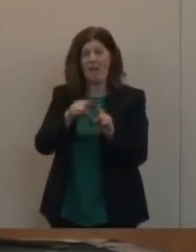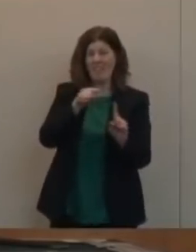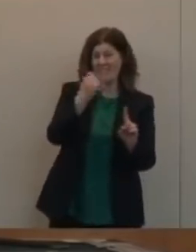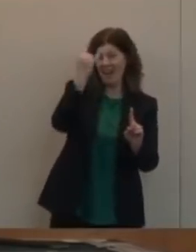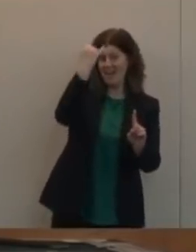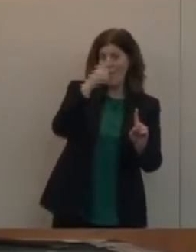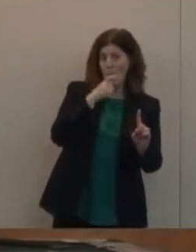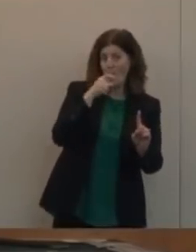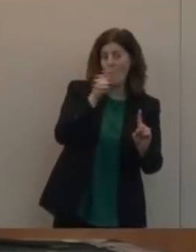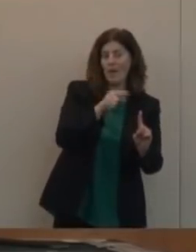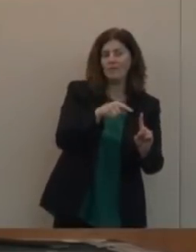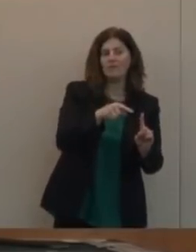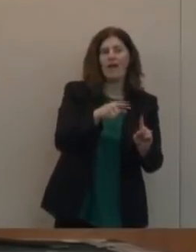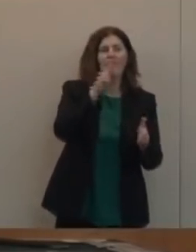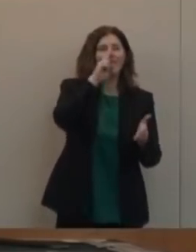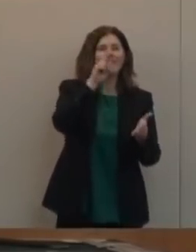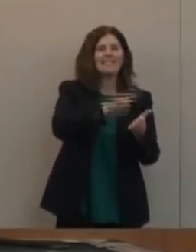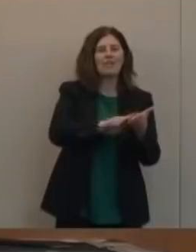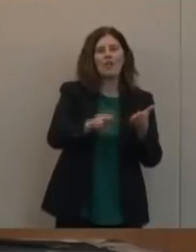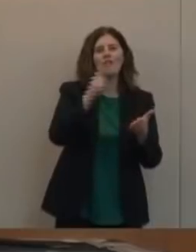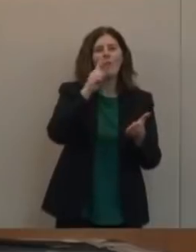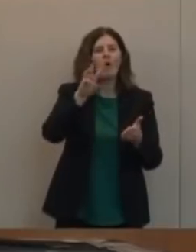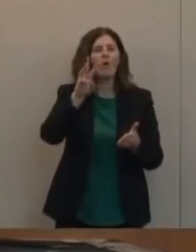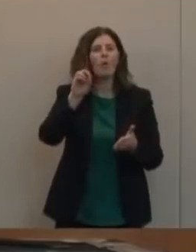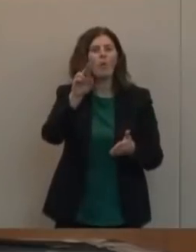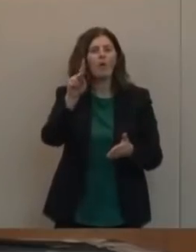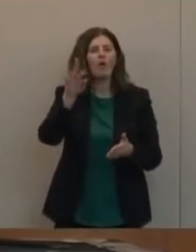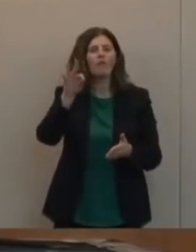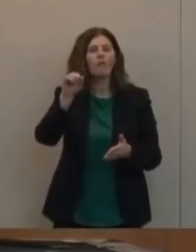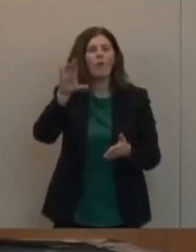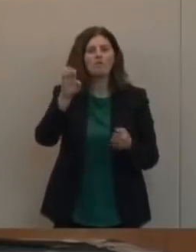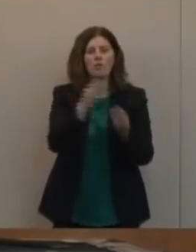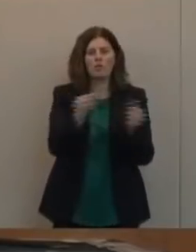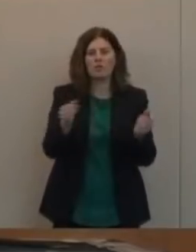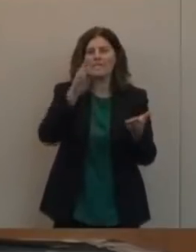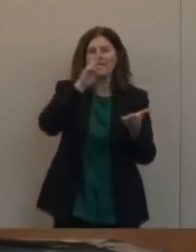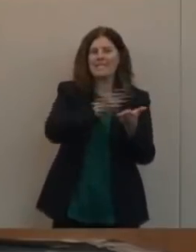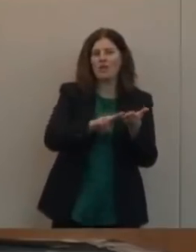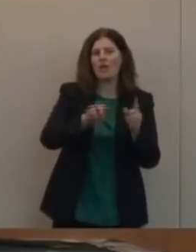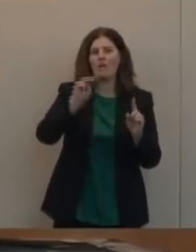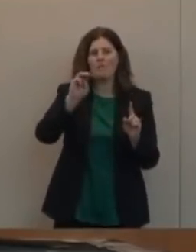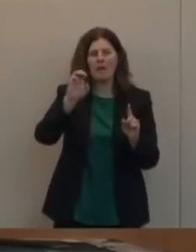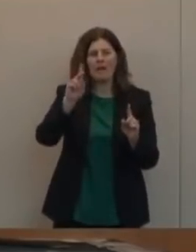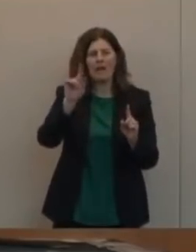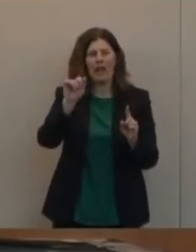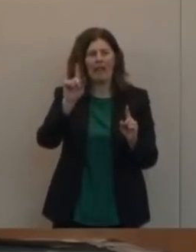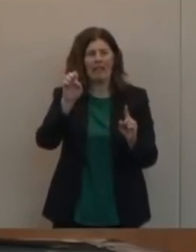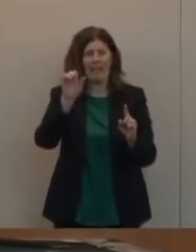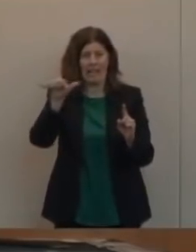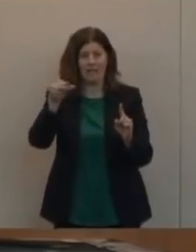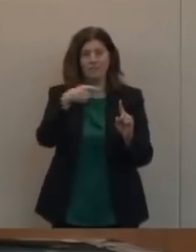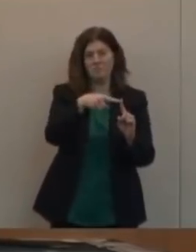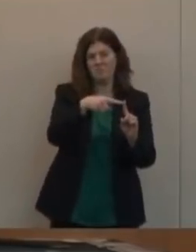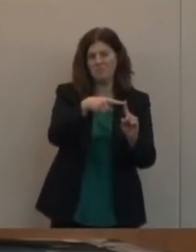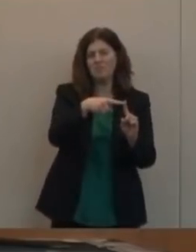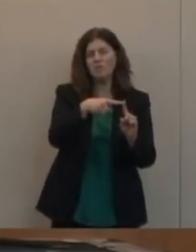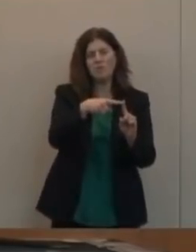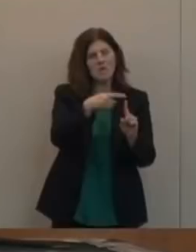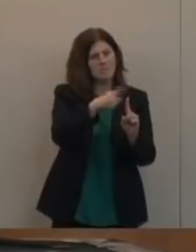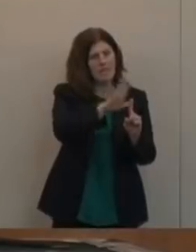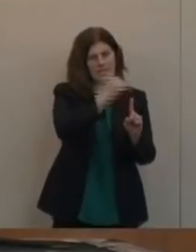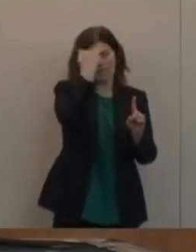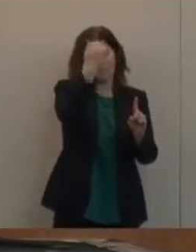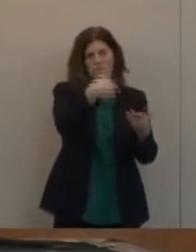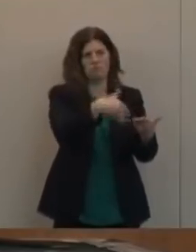idea of the Secretary for Workforce Solutions. So Secretary McCamley saw that he had, and it's tough now. I mean, we're